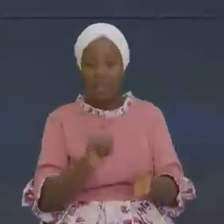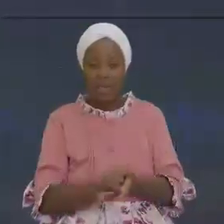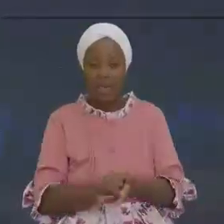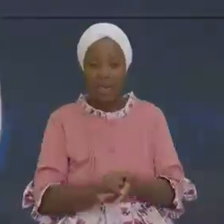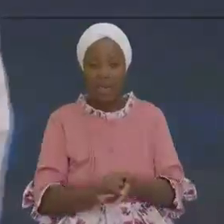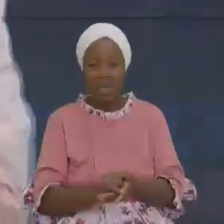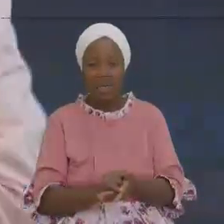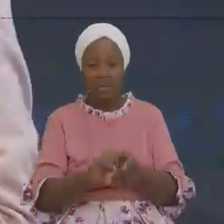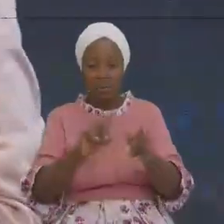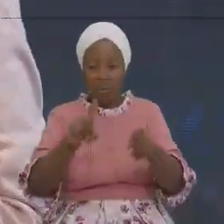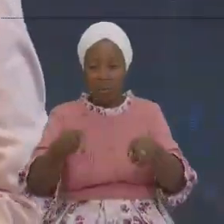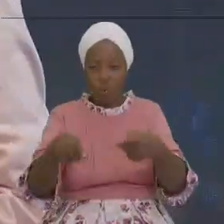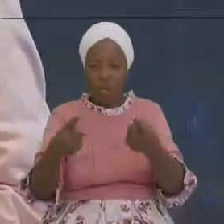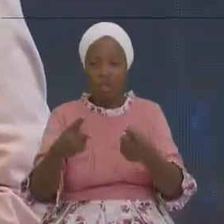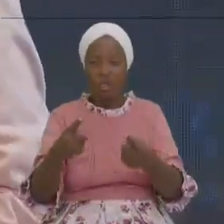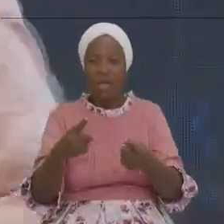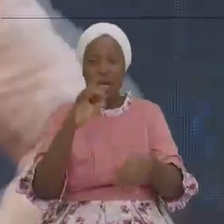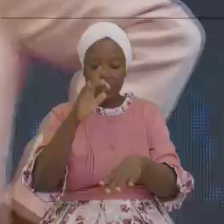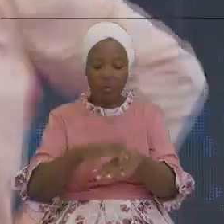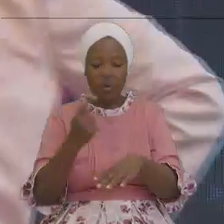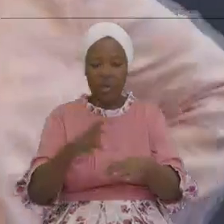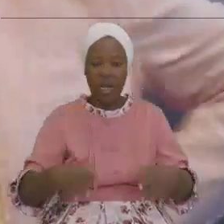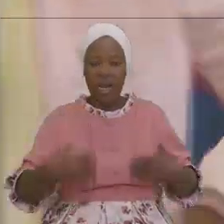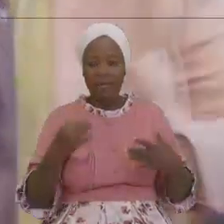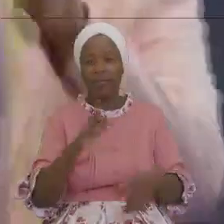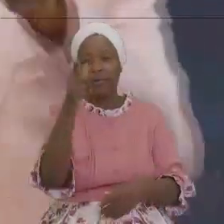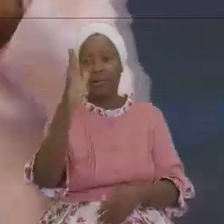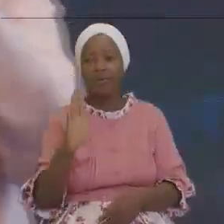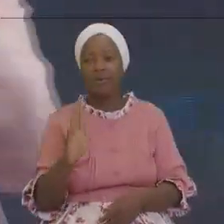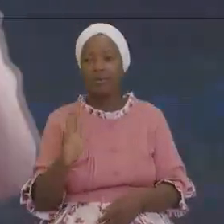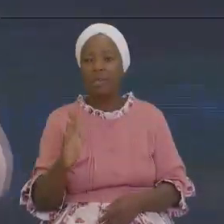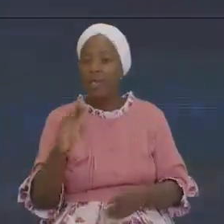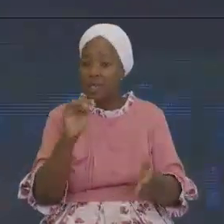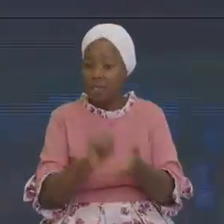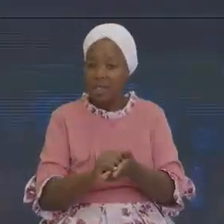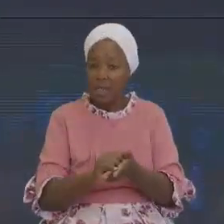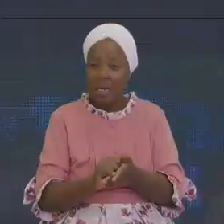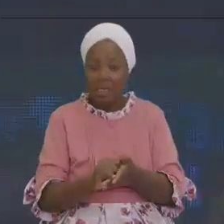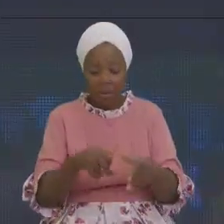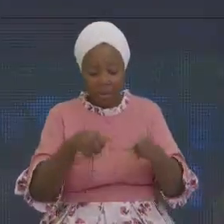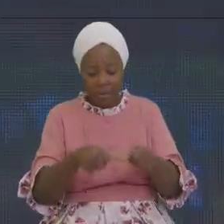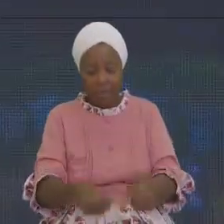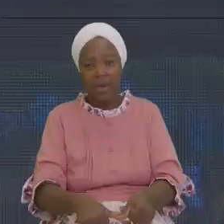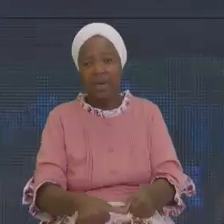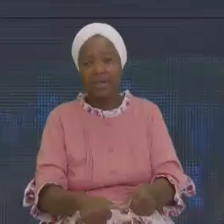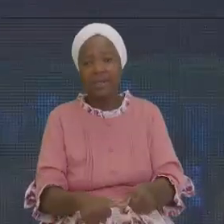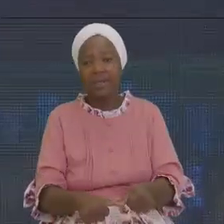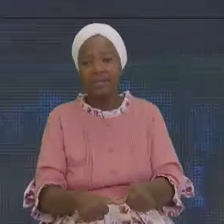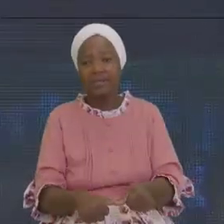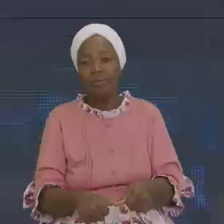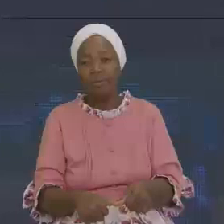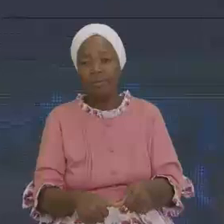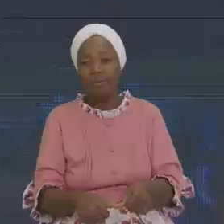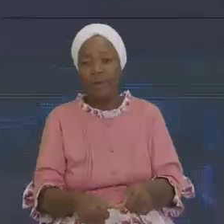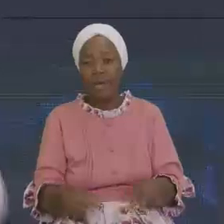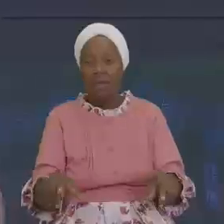extends to the very life of God? that remains and abides as